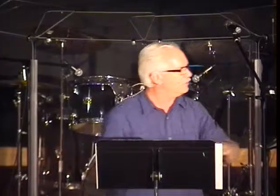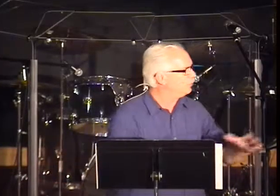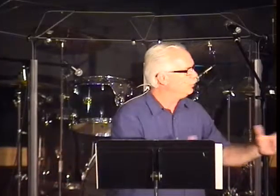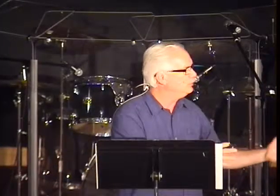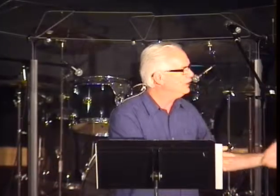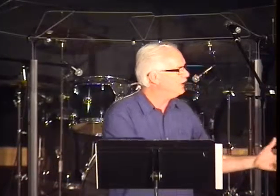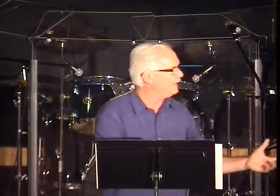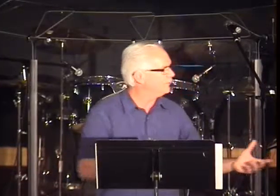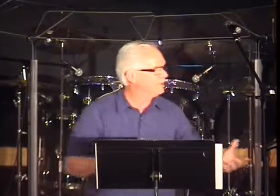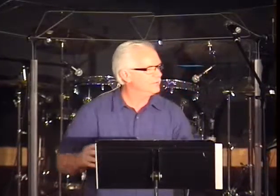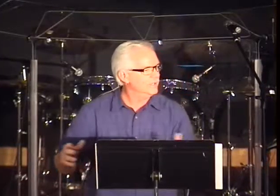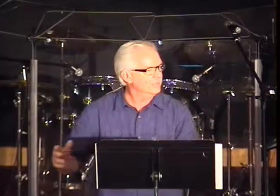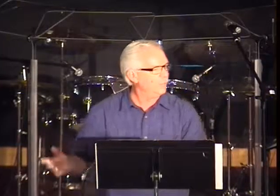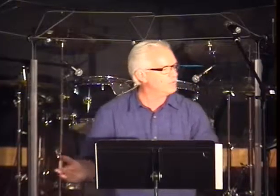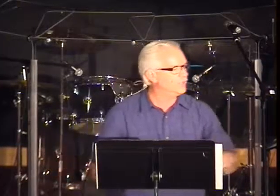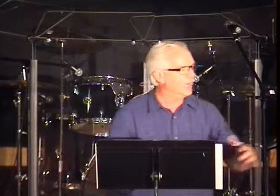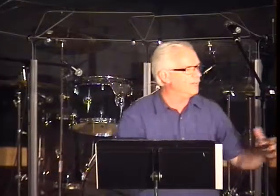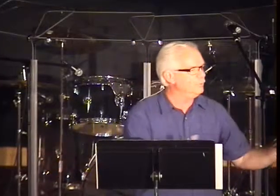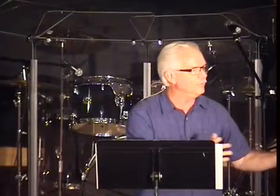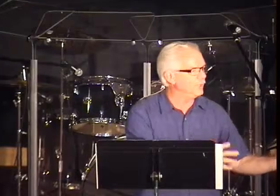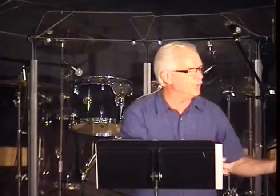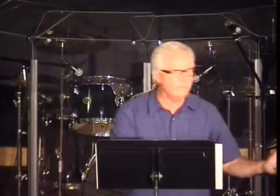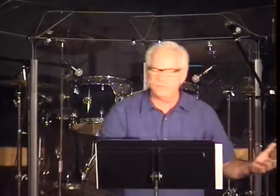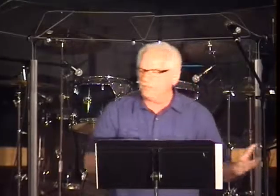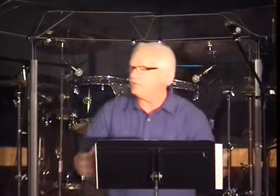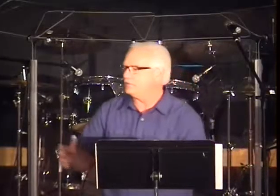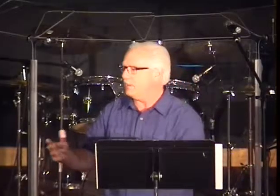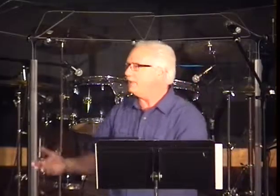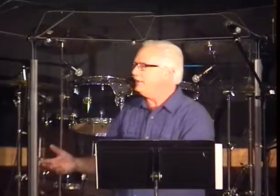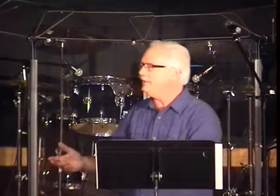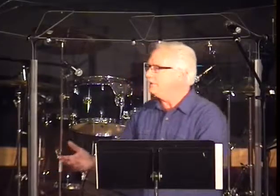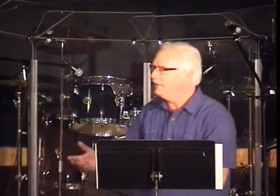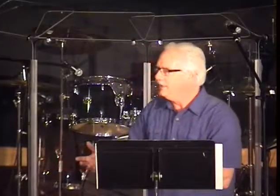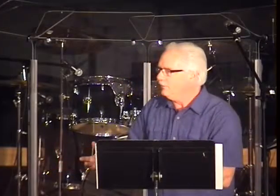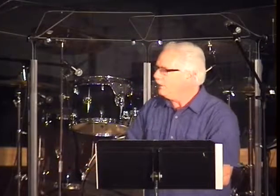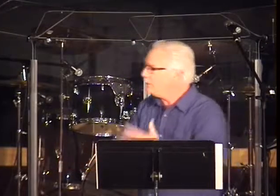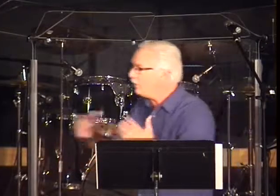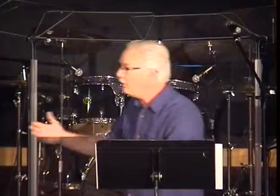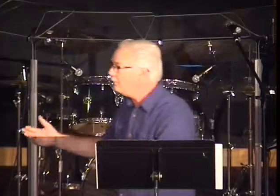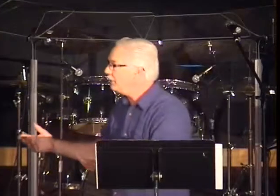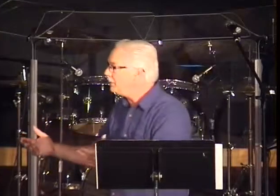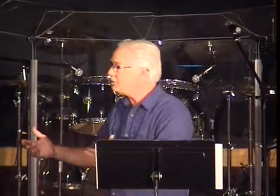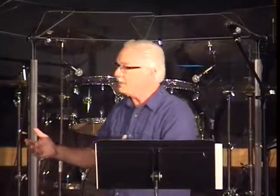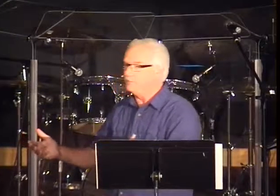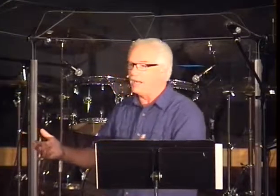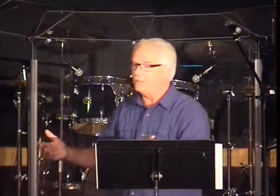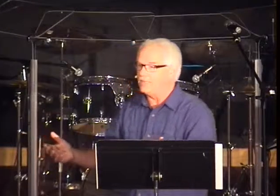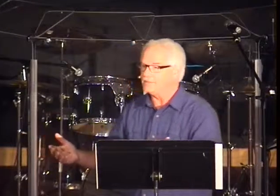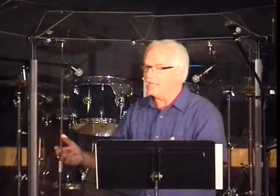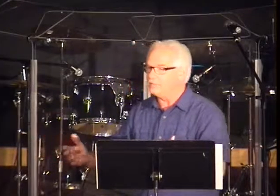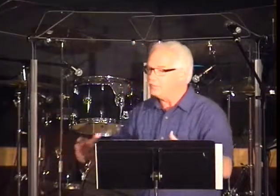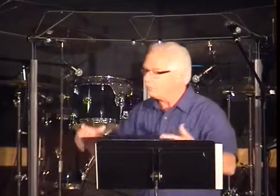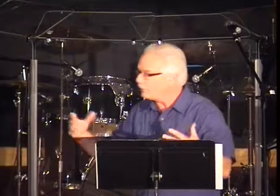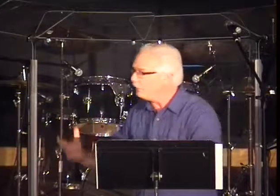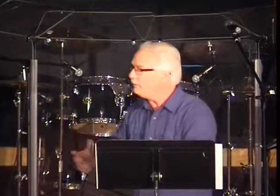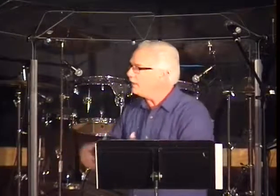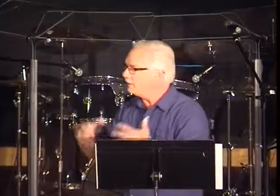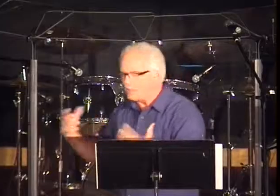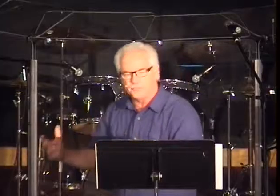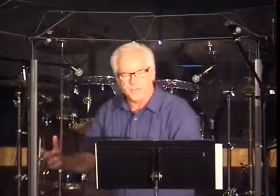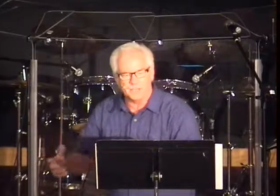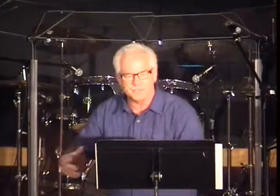we just grew together because we watched God move in our life and teach us about him. And we didn't know very much about the Bible at that time. As we were